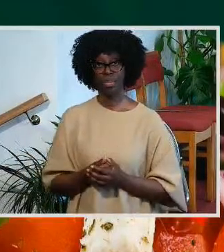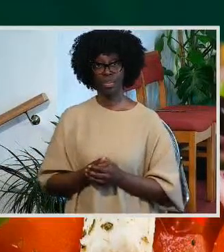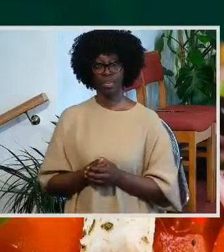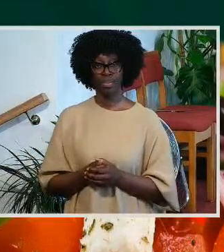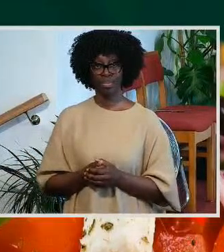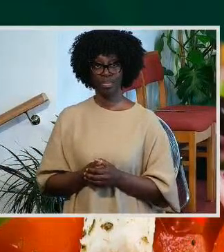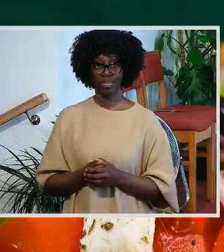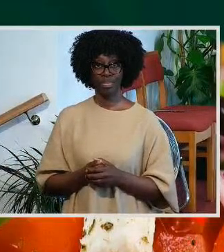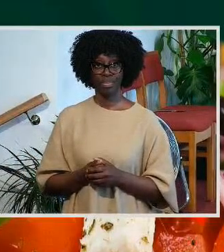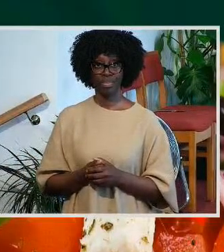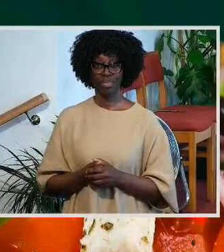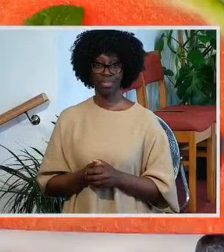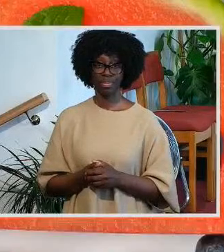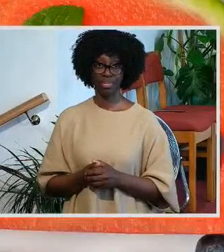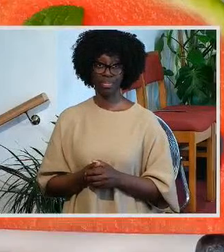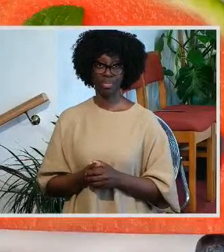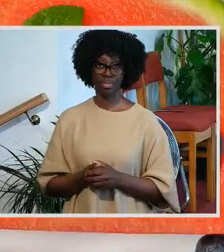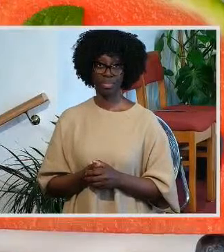Okay.